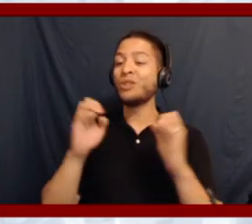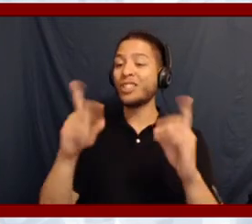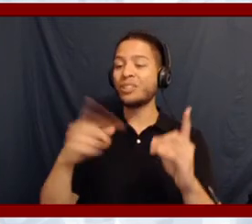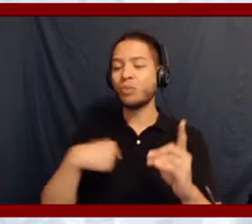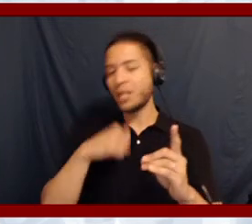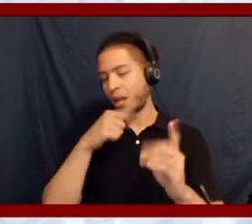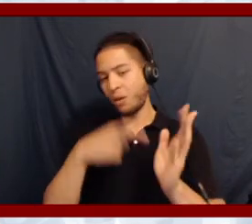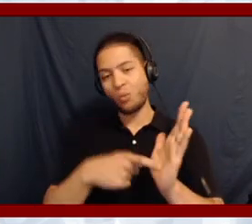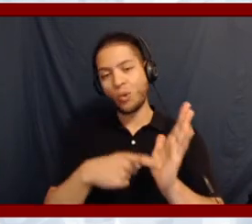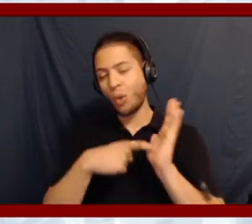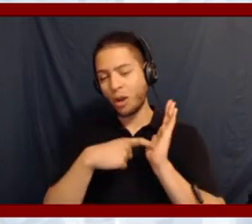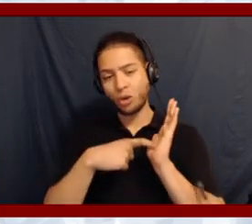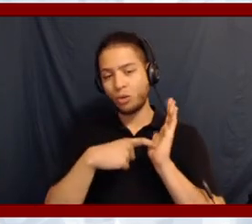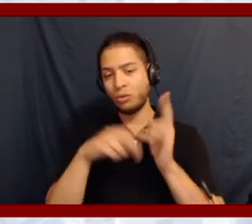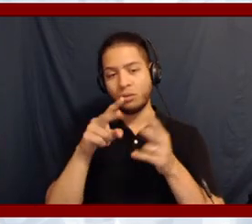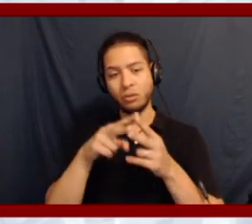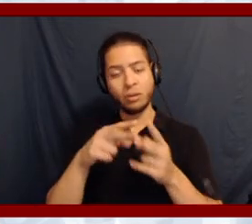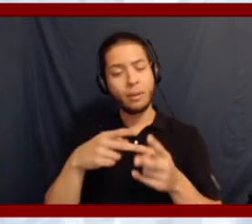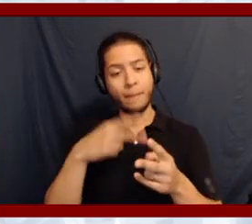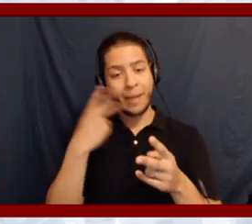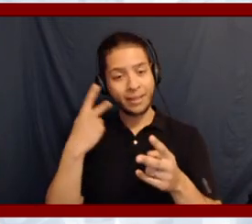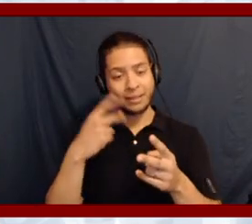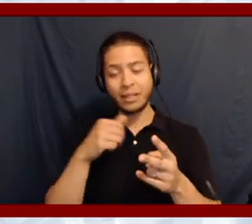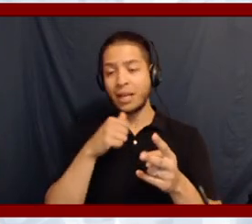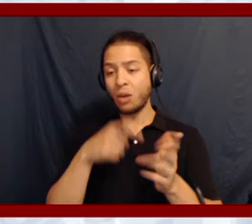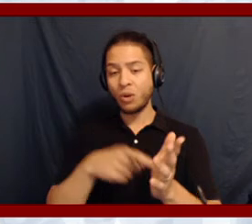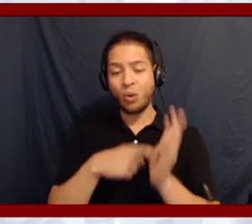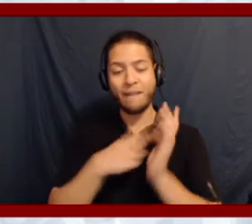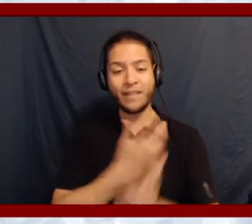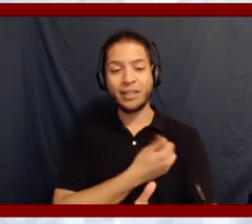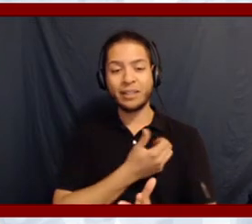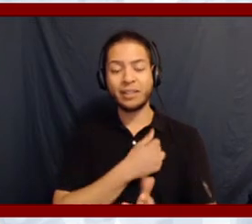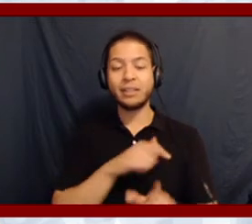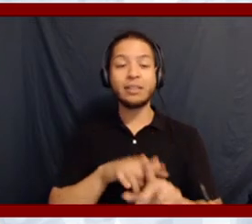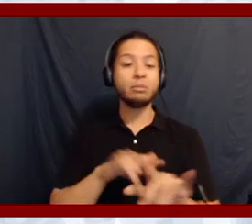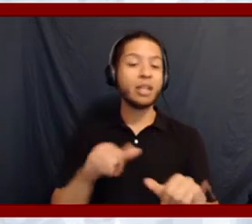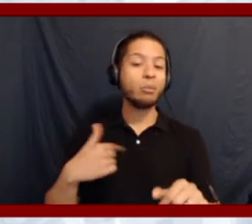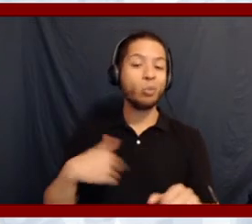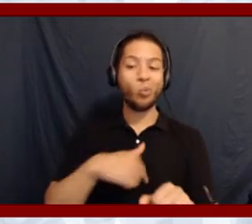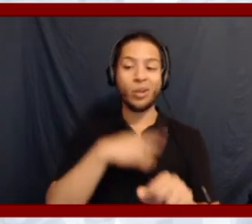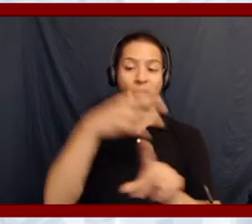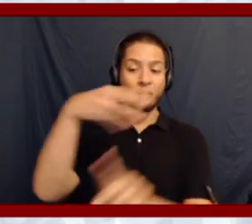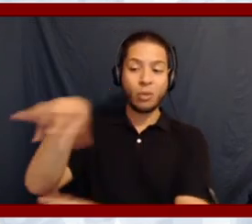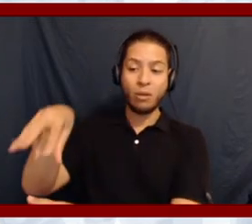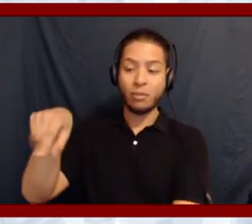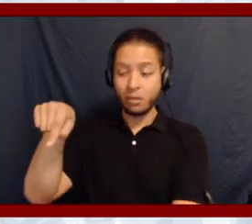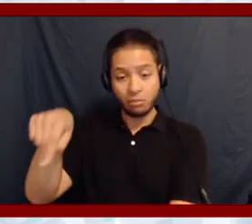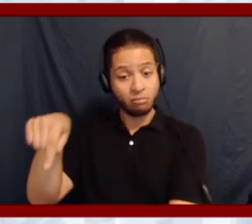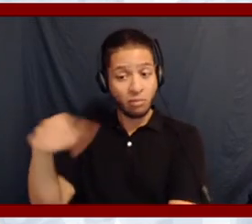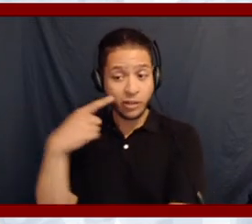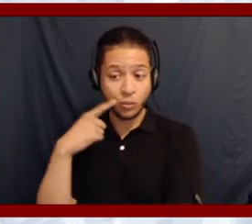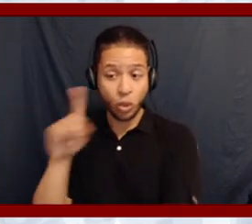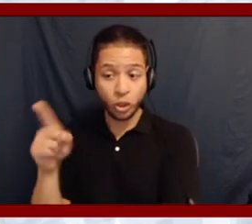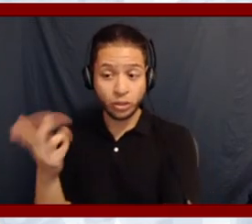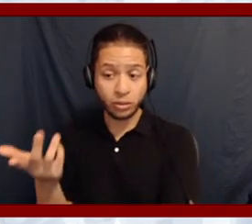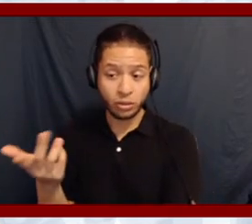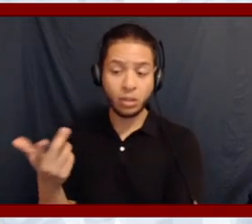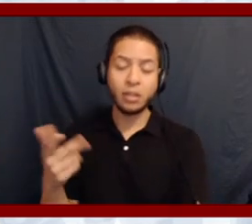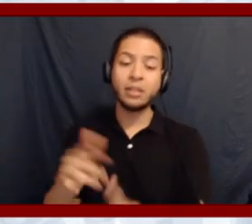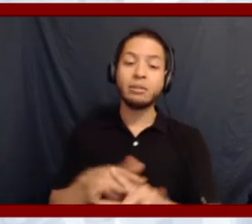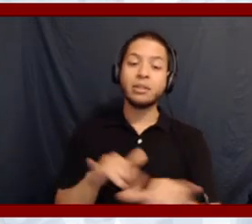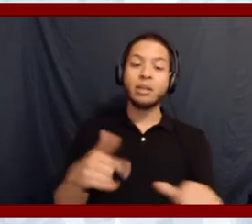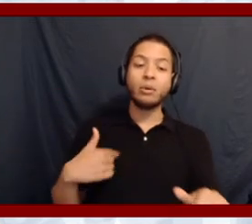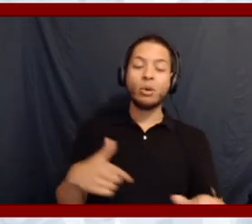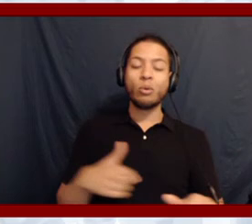mandate vaccines. What we do is we put a spotlight on where it's working. We also make sure that we're protecting the rights of students who are not